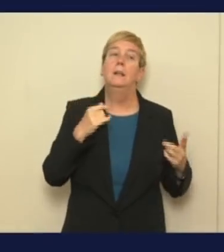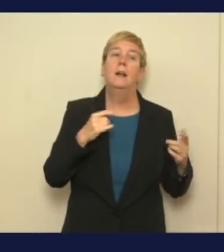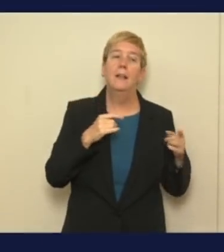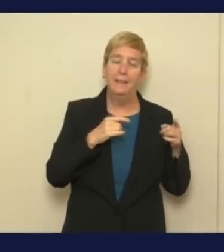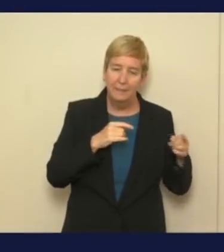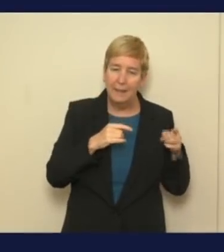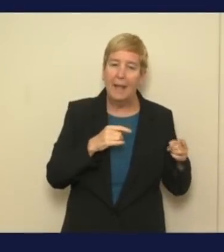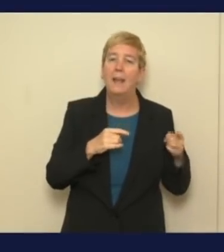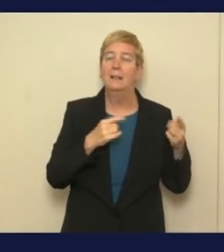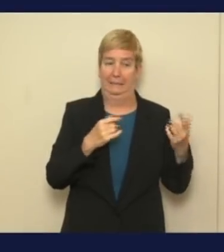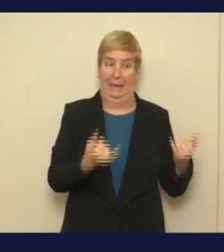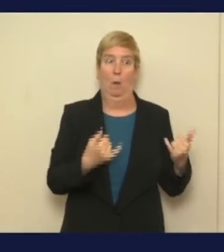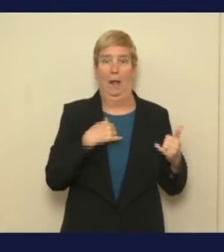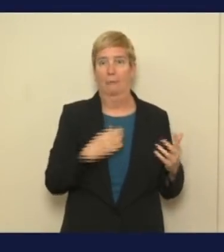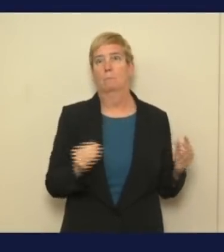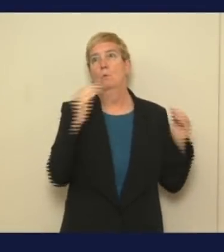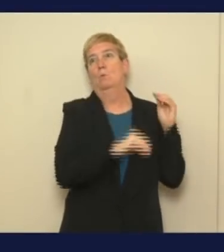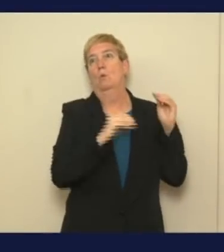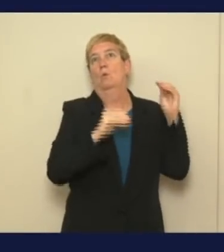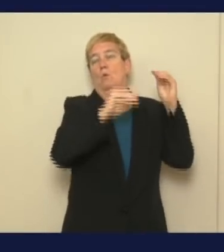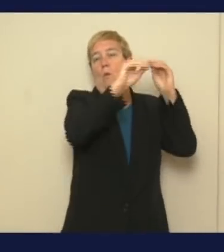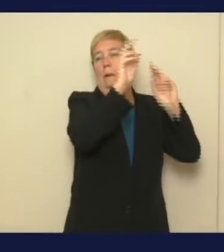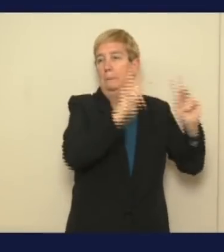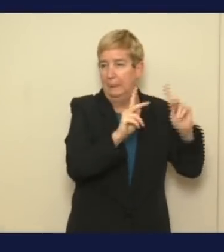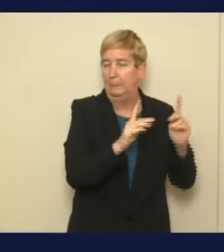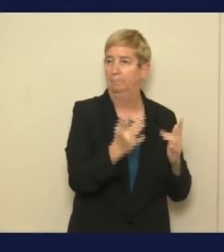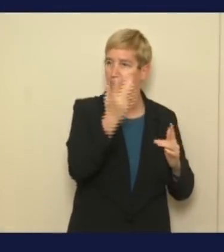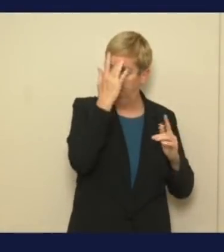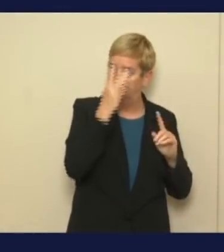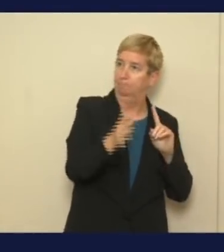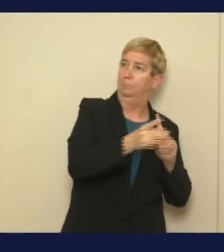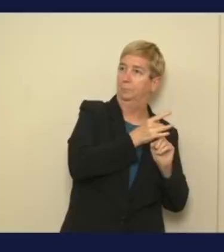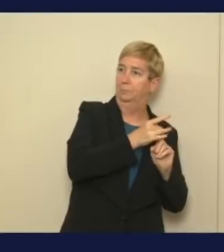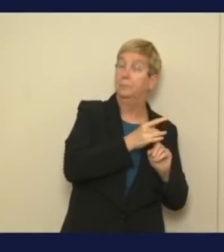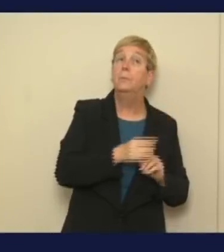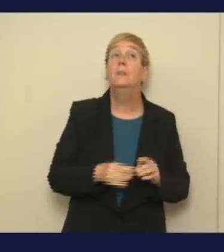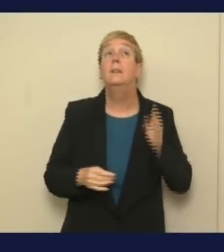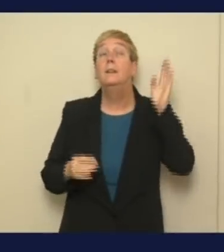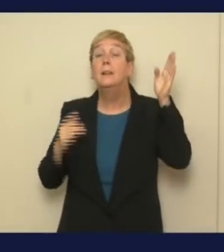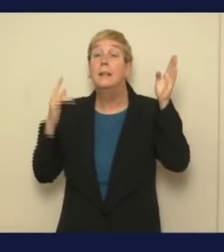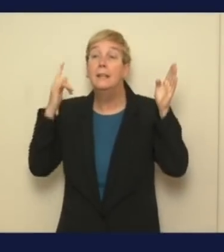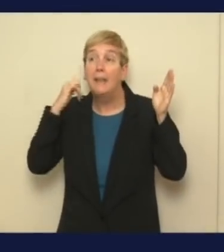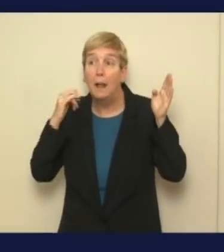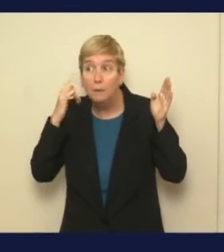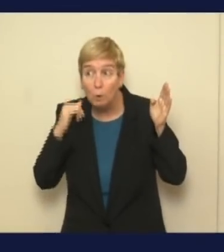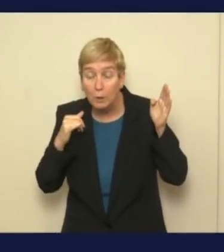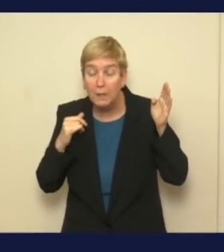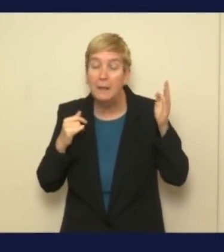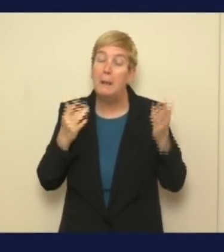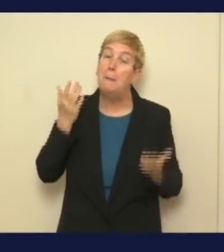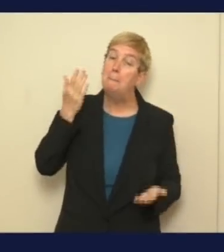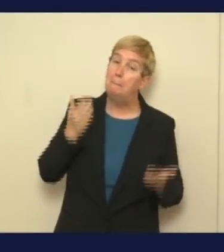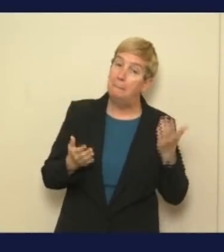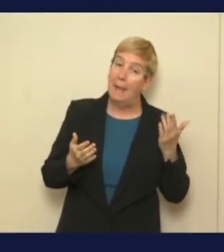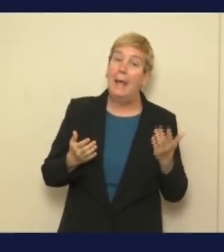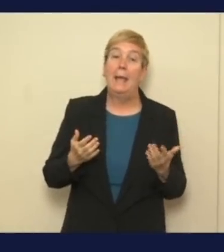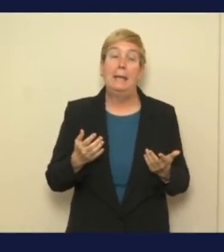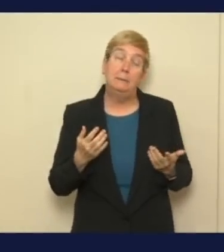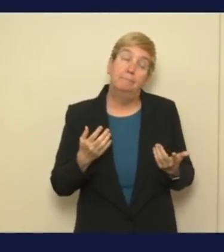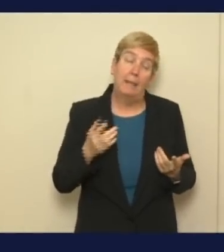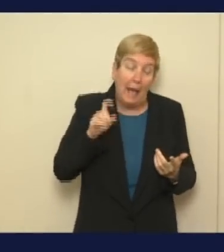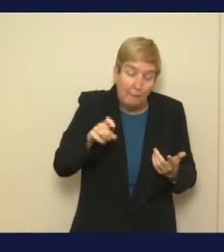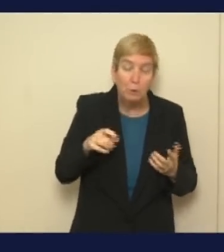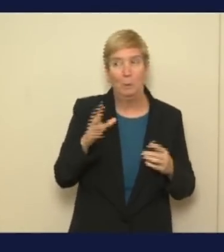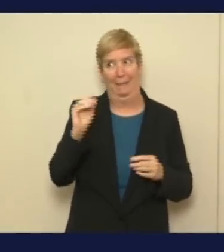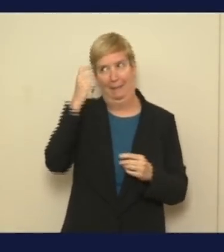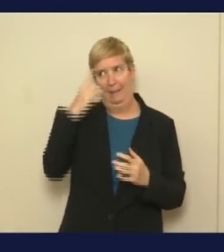number of positive cases. California may need and must be prepared, according